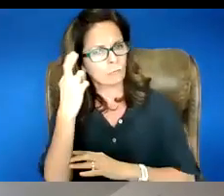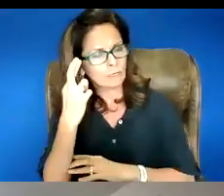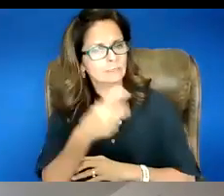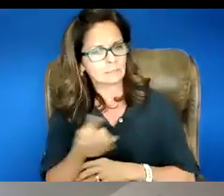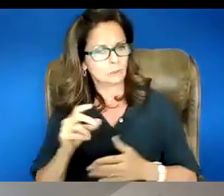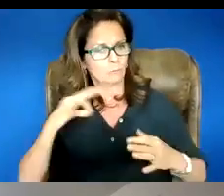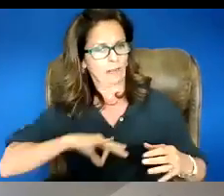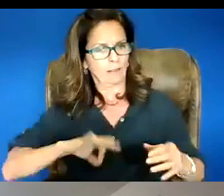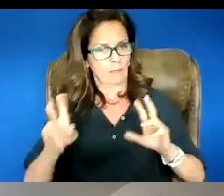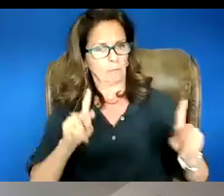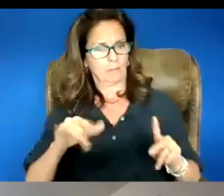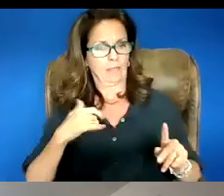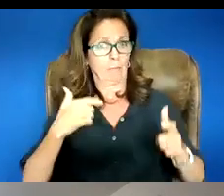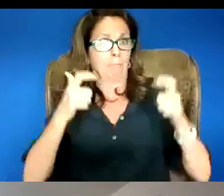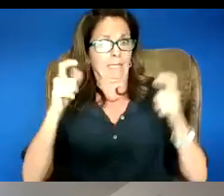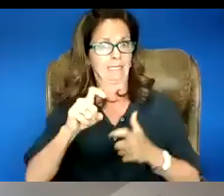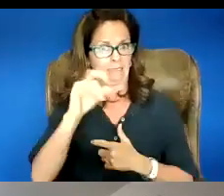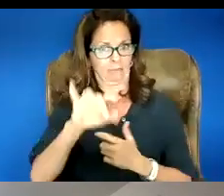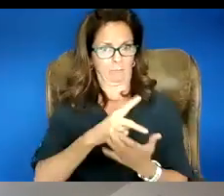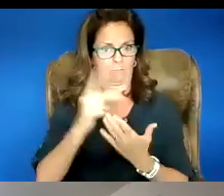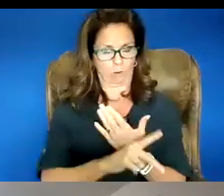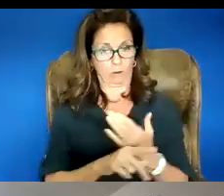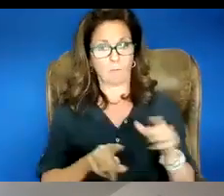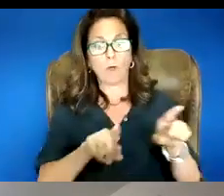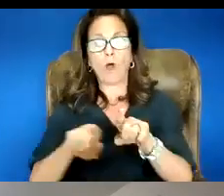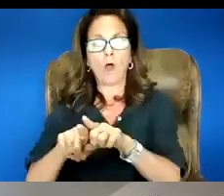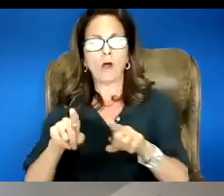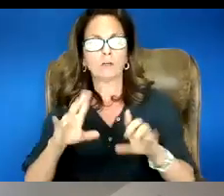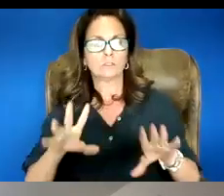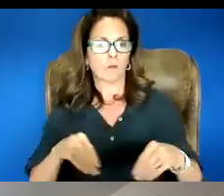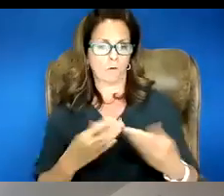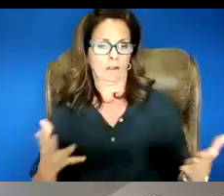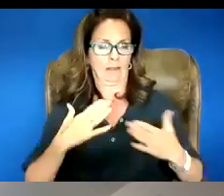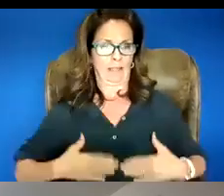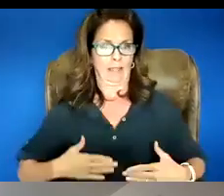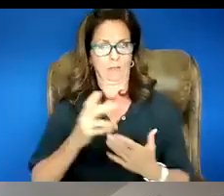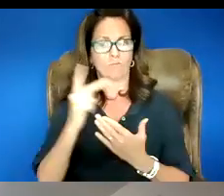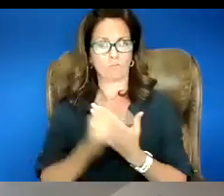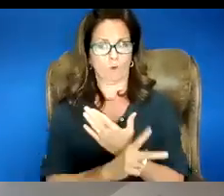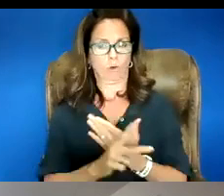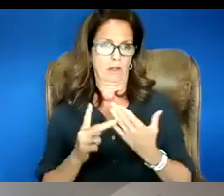but also to meet our goals of providing a health program for everyone.